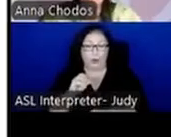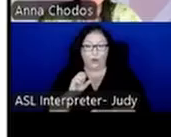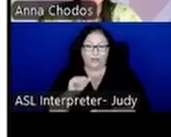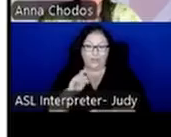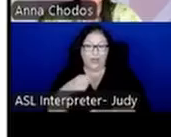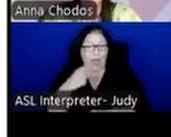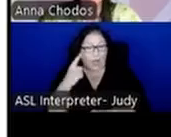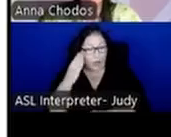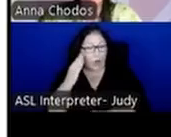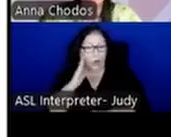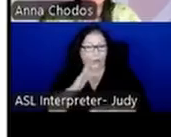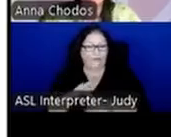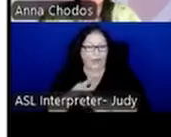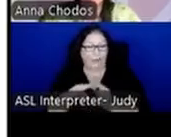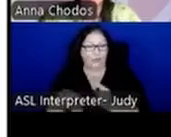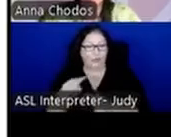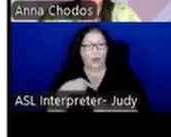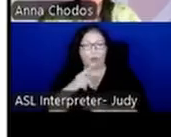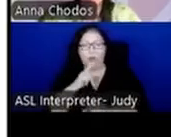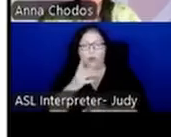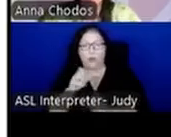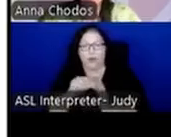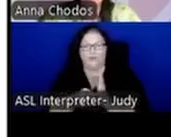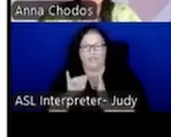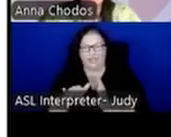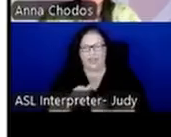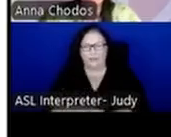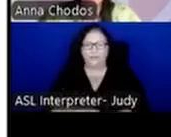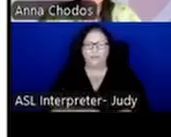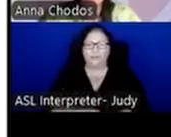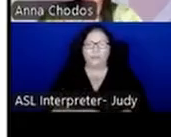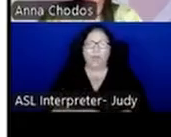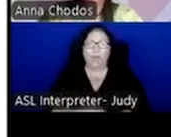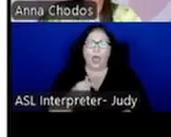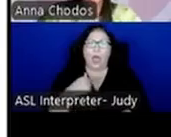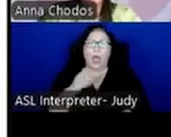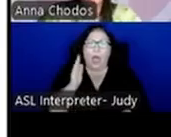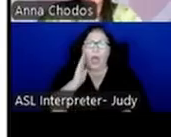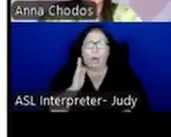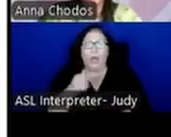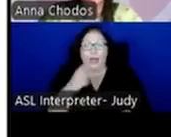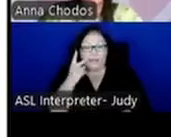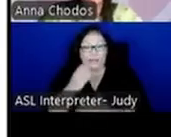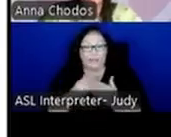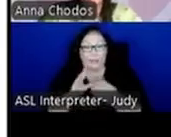really want to emphasize that as well. I'm going to, I see there's some comments in the chat, and I will do my